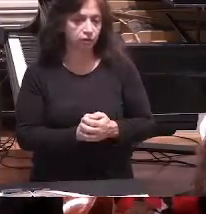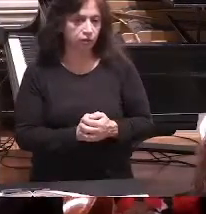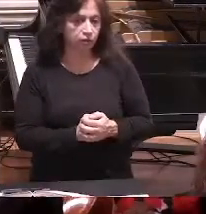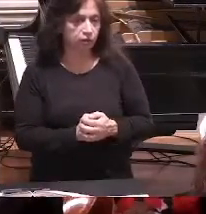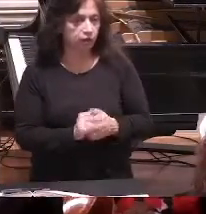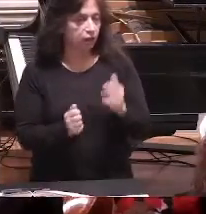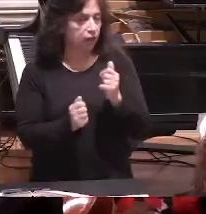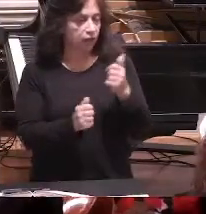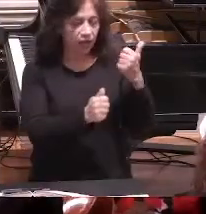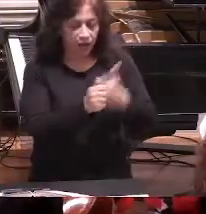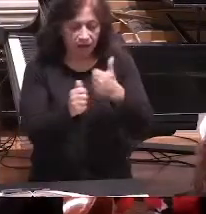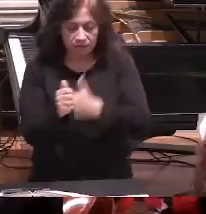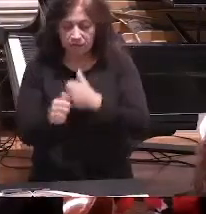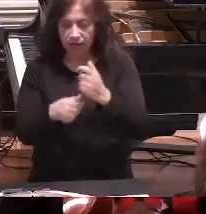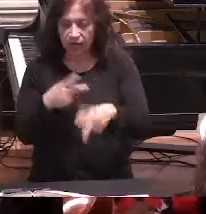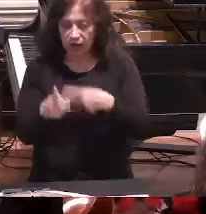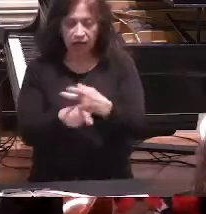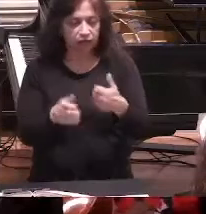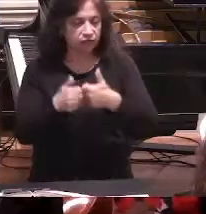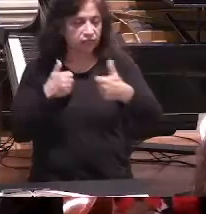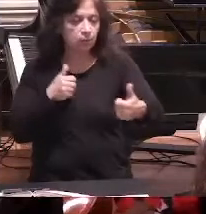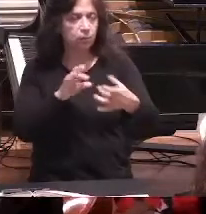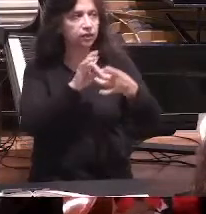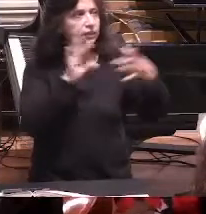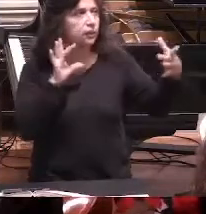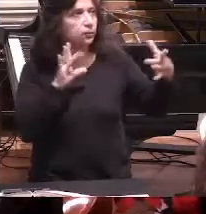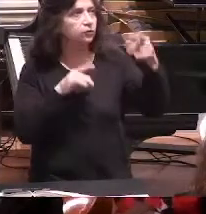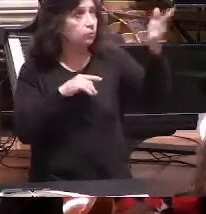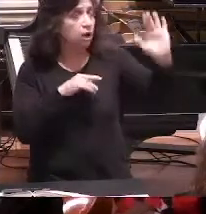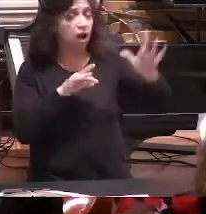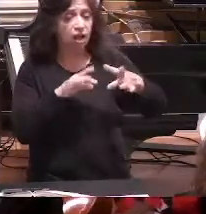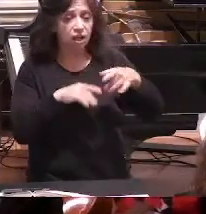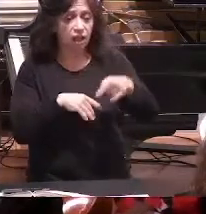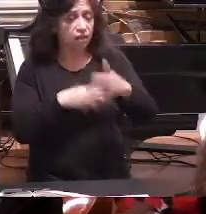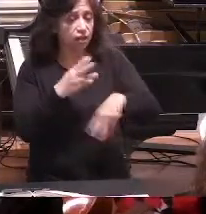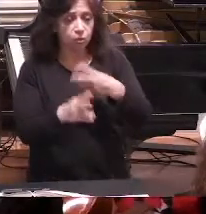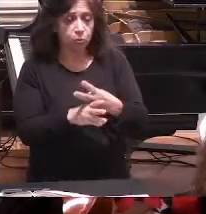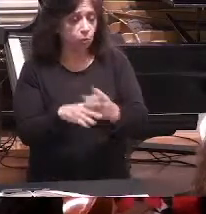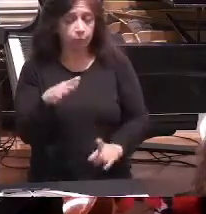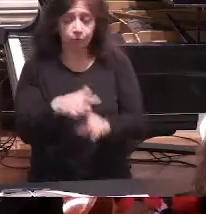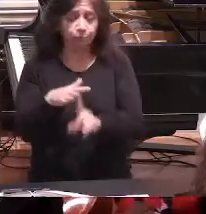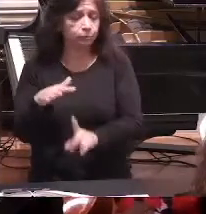that every kind of separation from God this world might throw at us